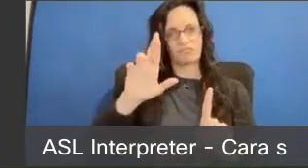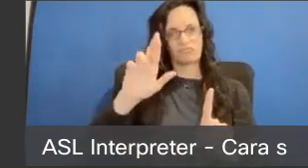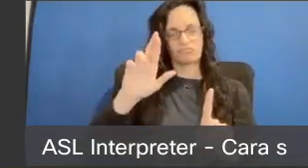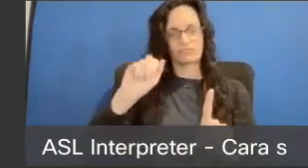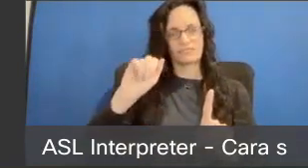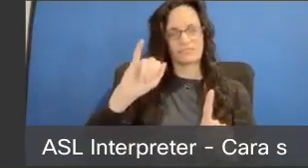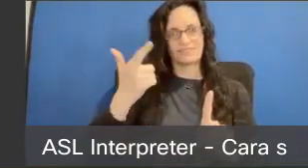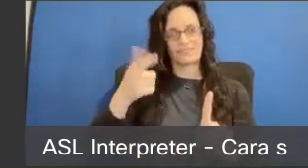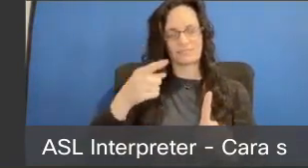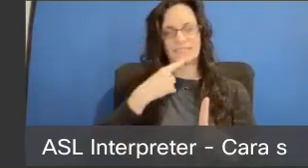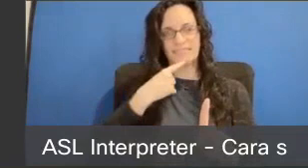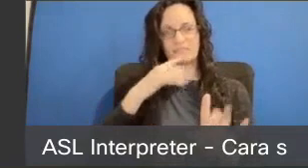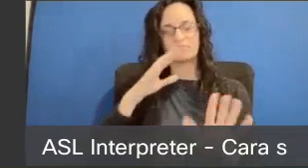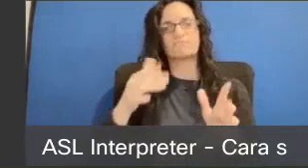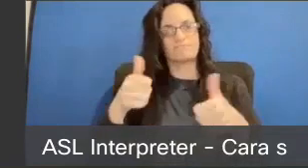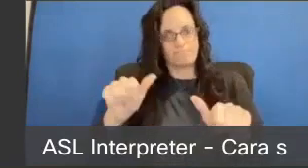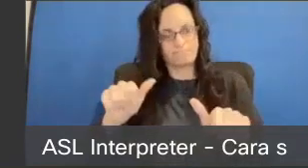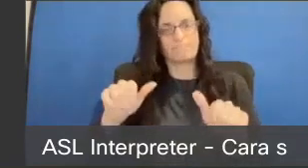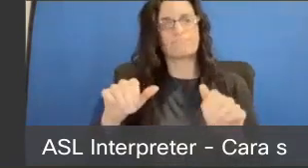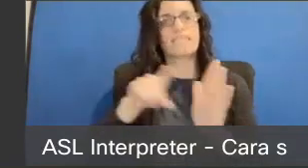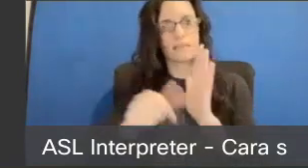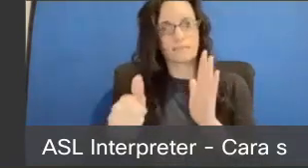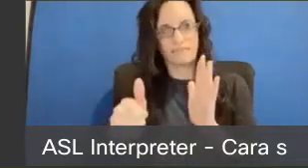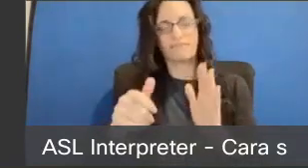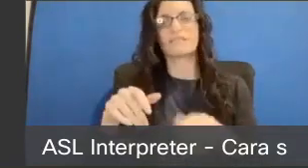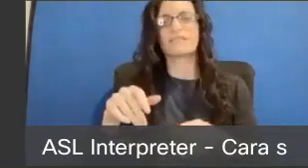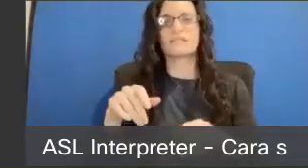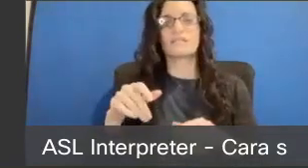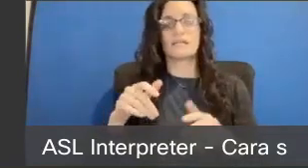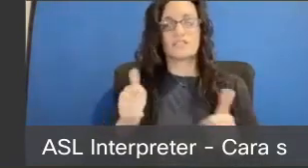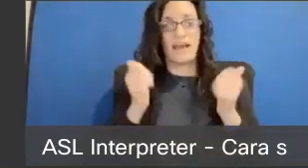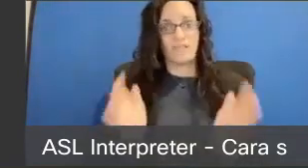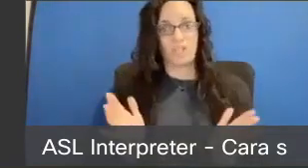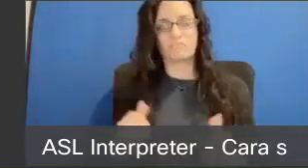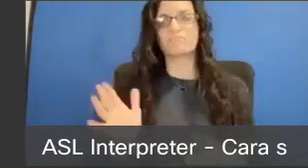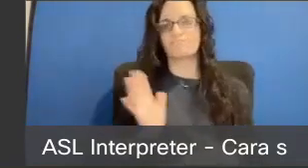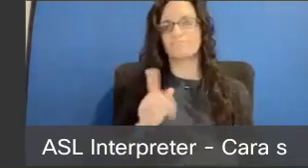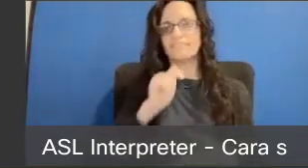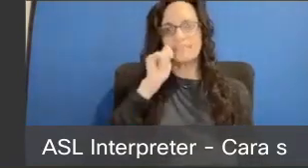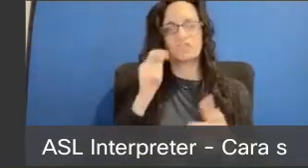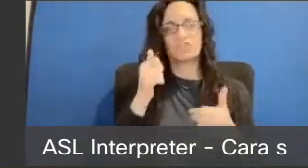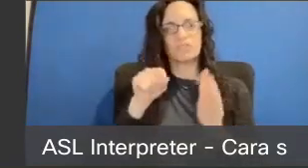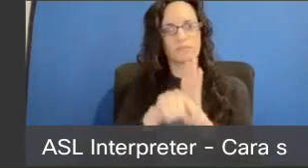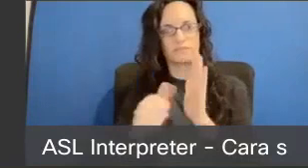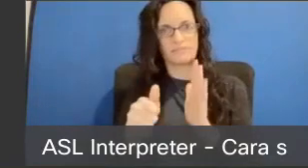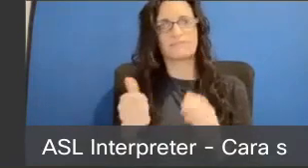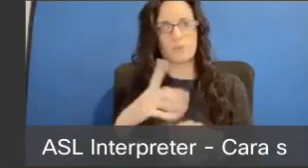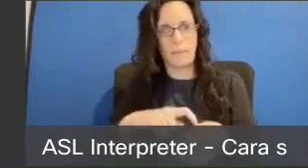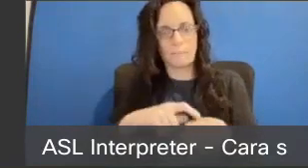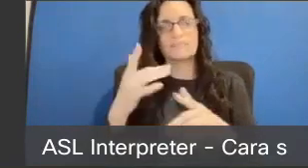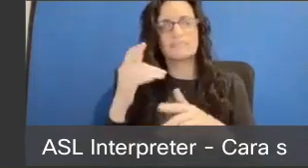survivor. And he's doing well now, but when he was an adolescent, he had survived a suicide attempt or two and been hospitalized several